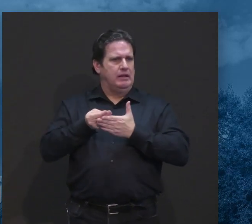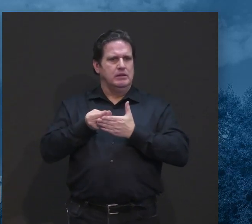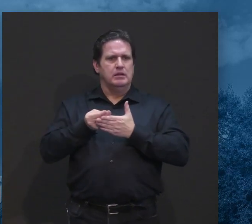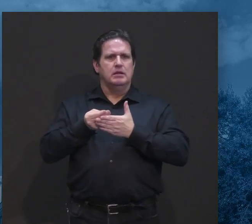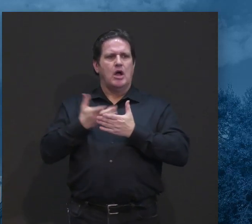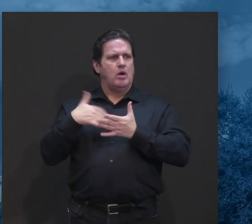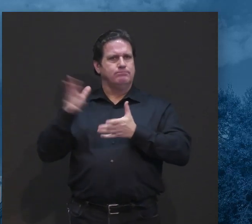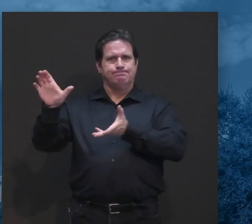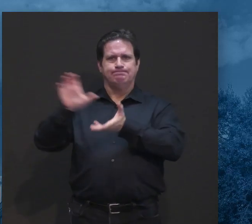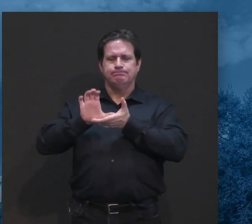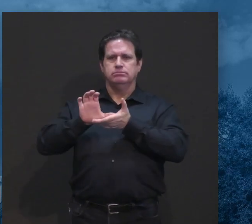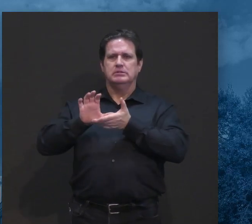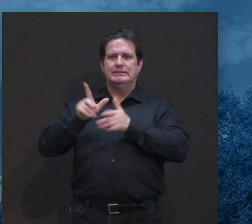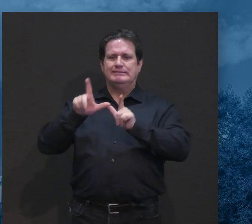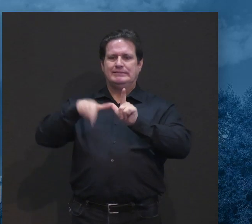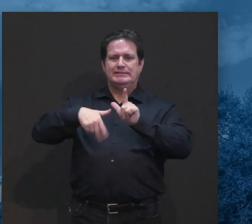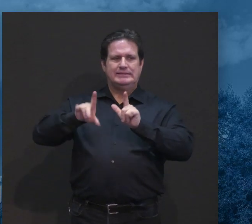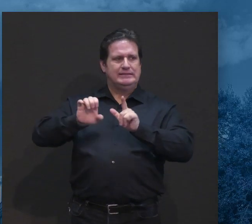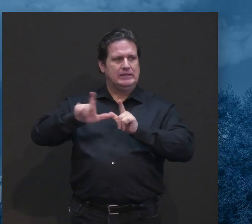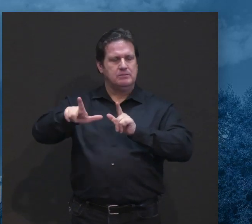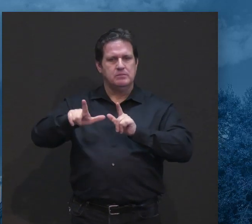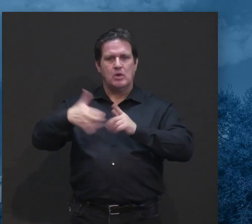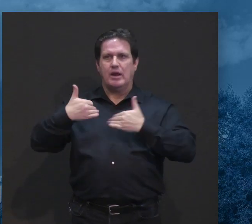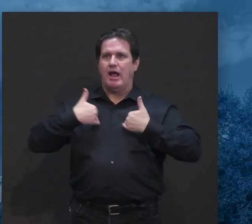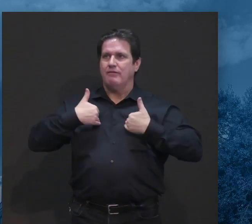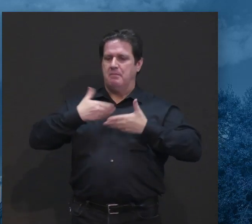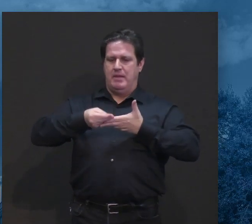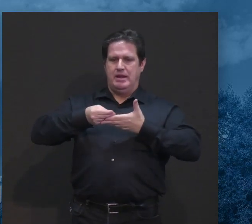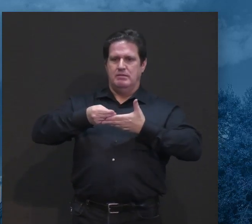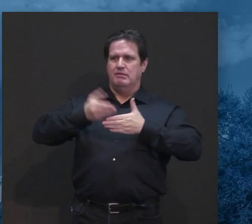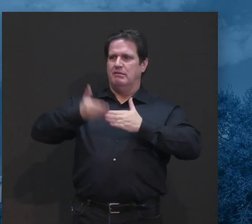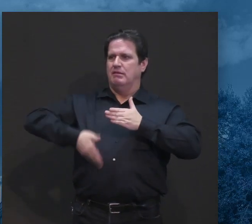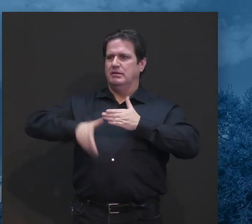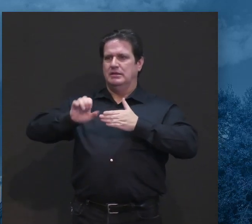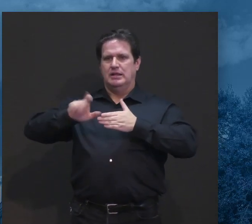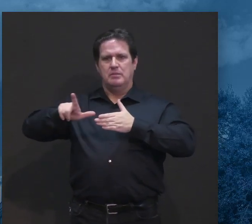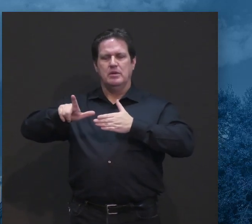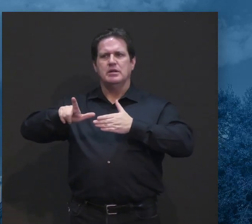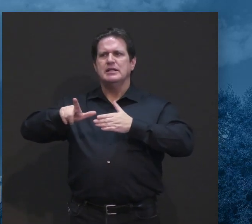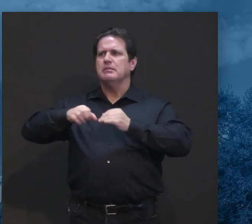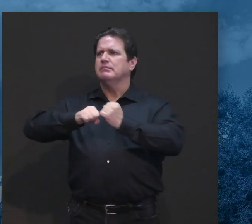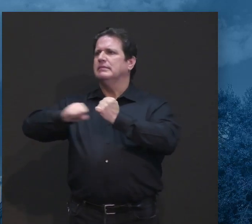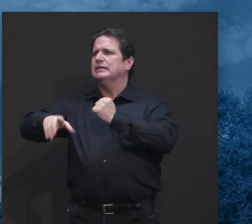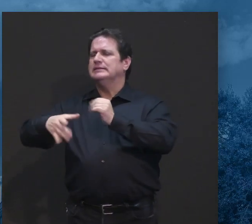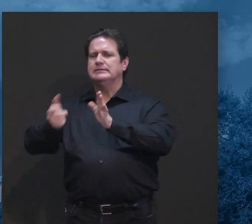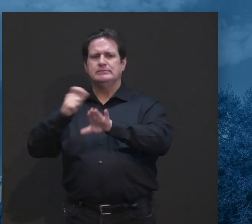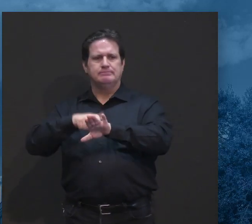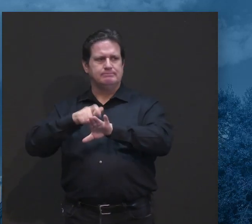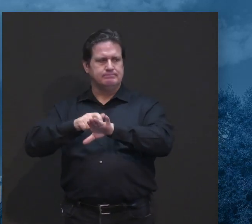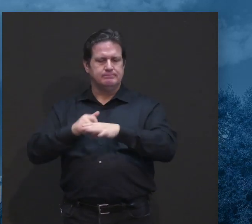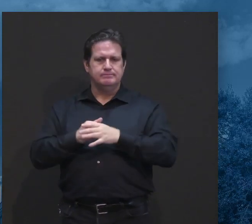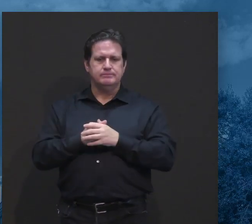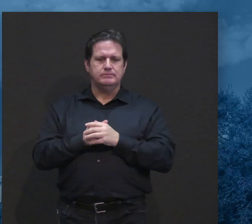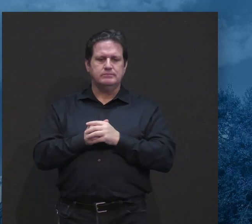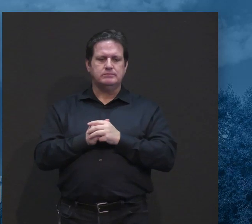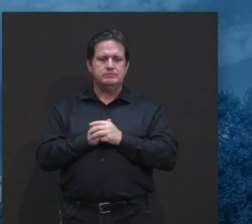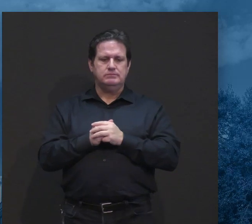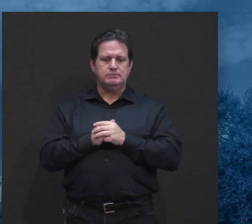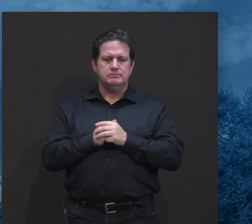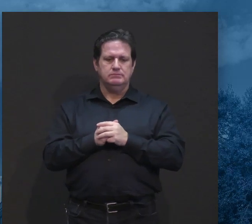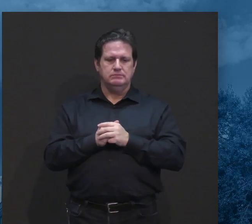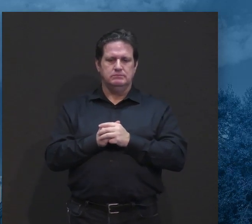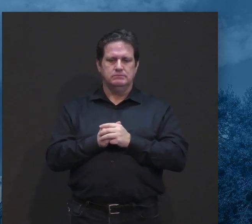been appropriated, that's already in our state bank, if you will, a state banking account.